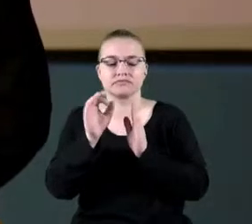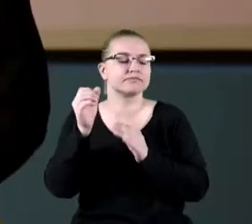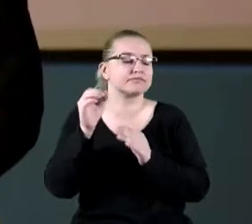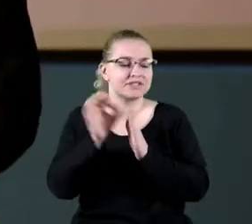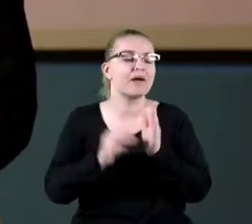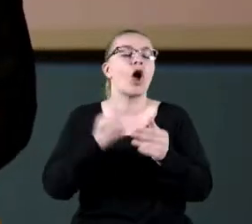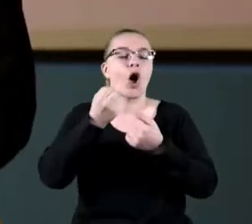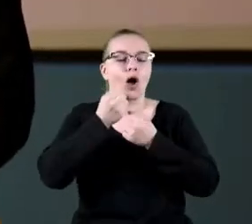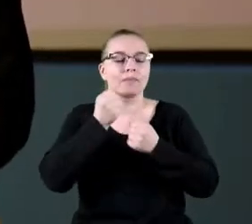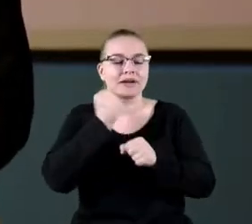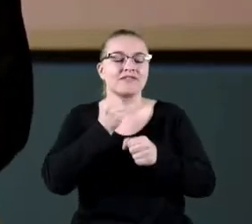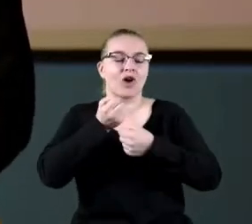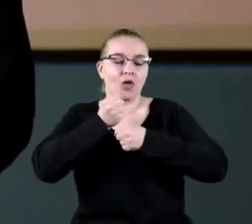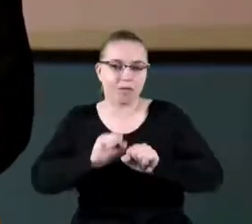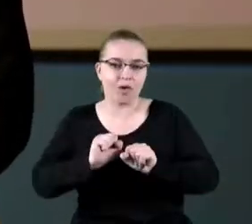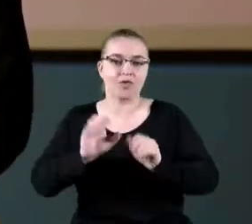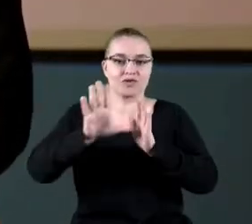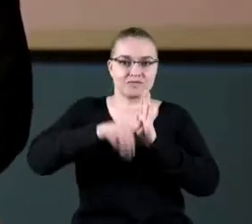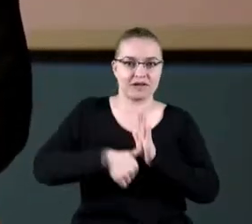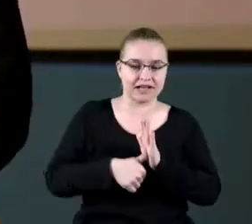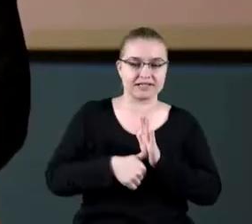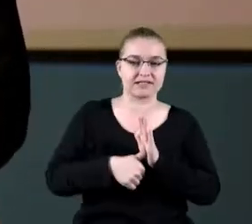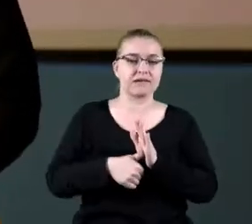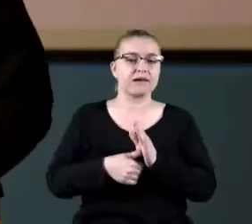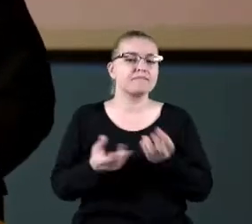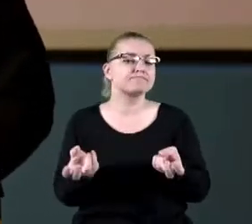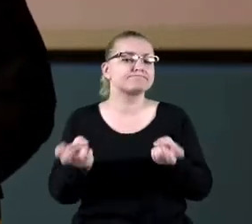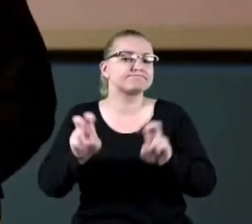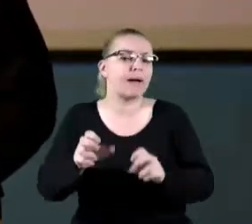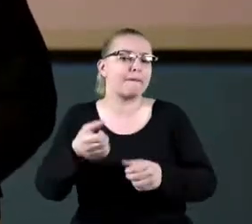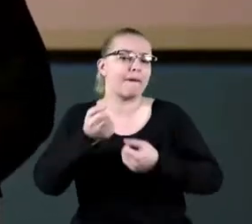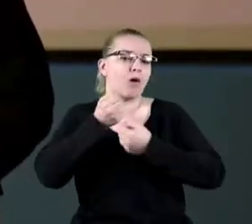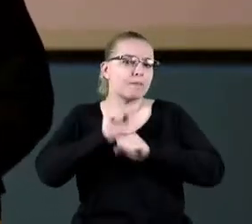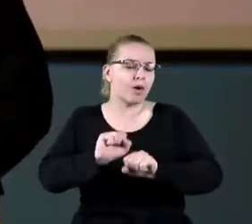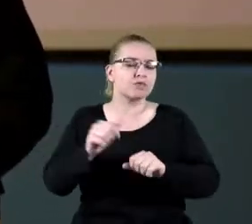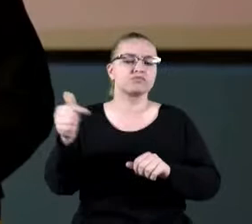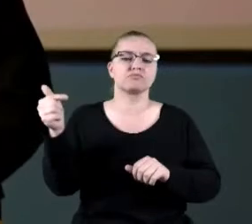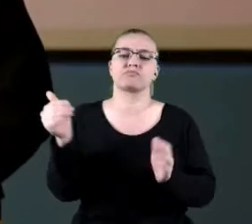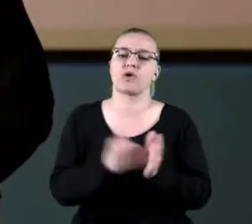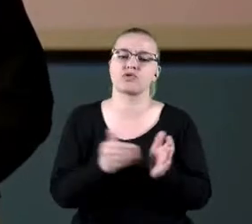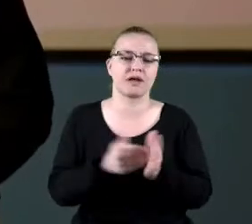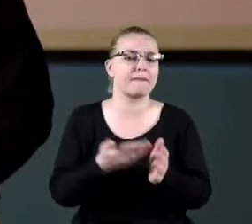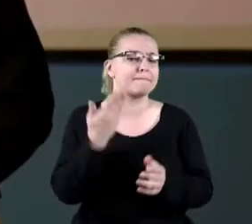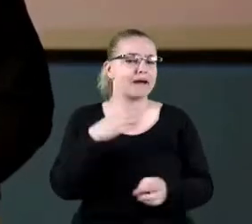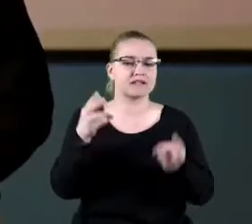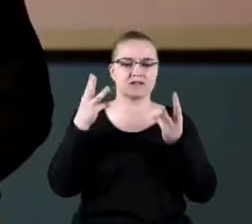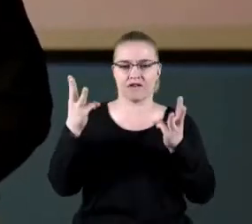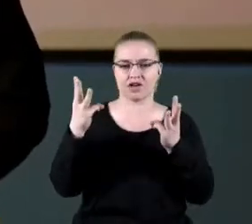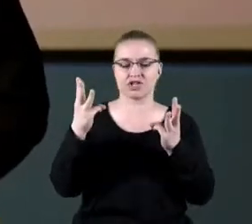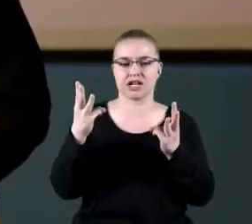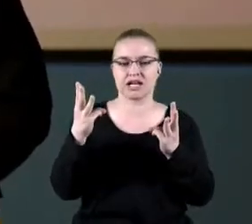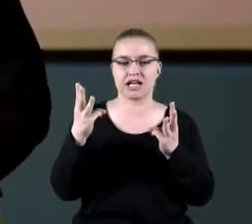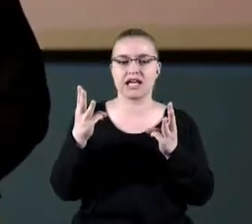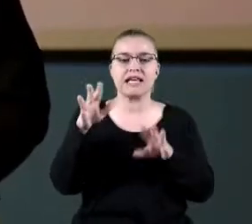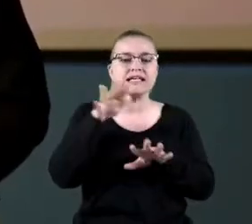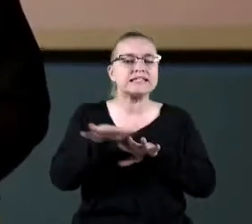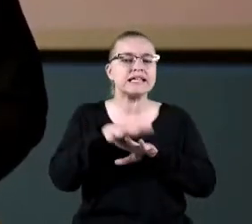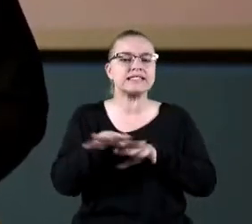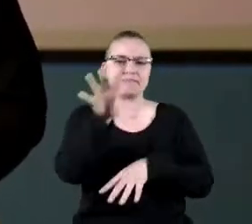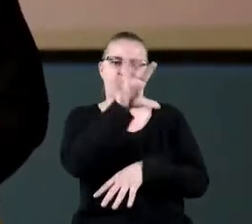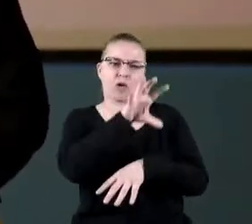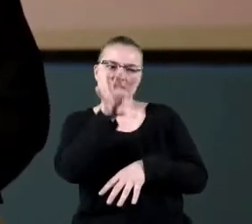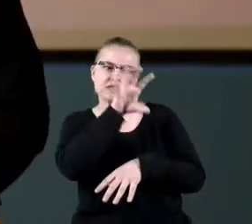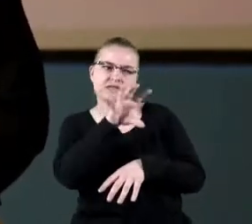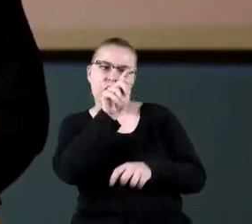resilience, we think that we need an important monitoring system that integrates all